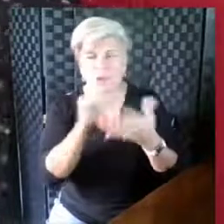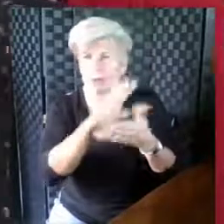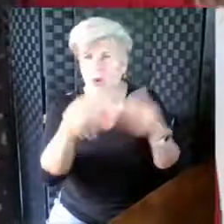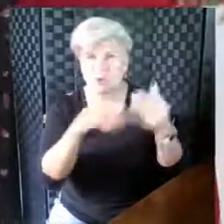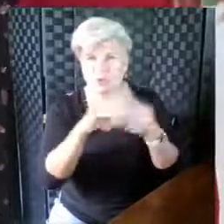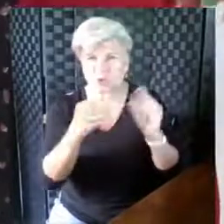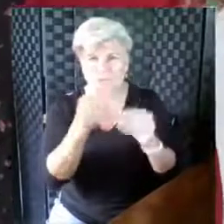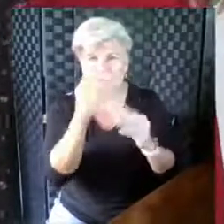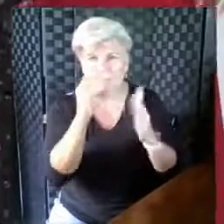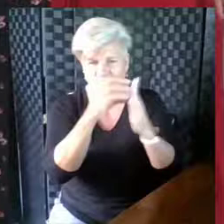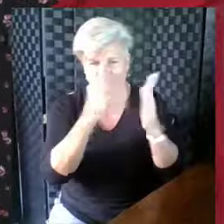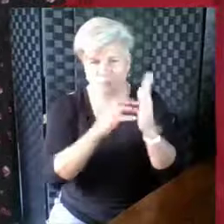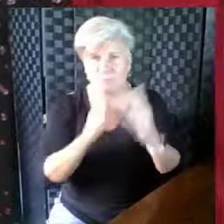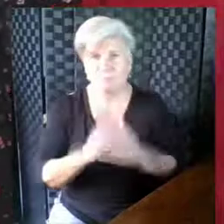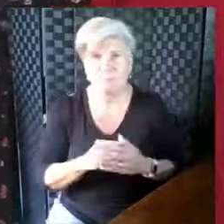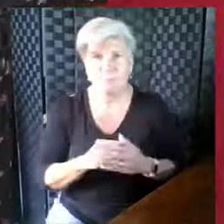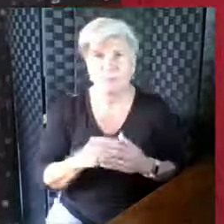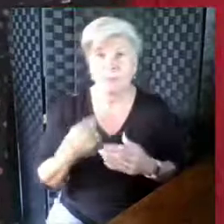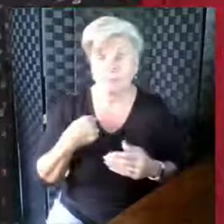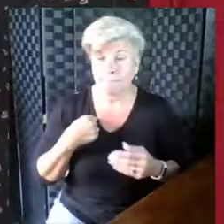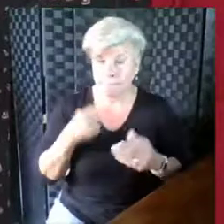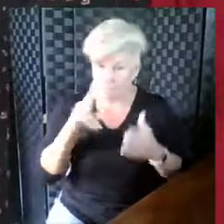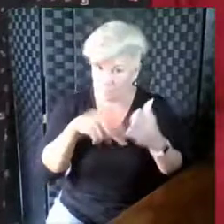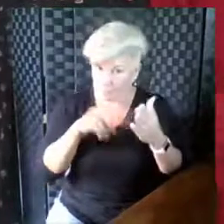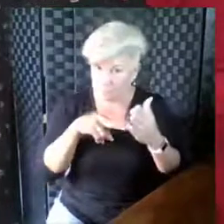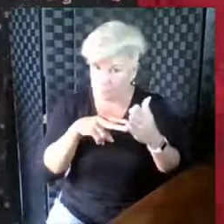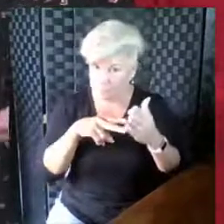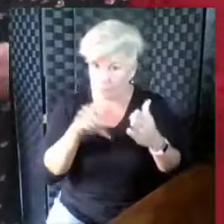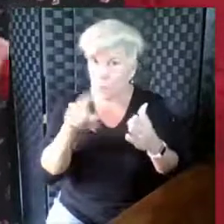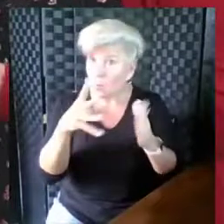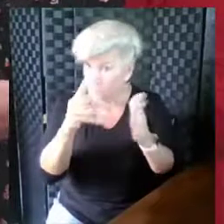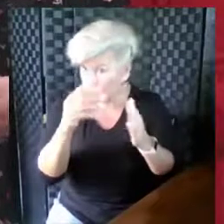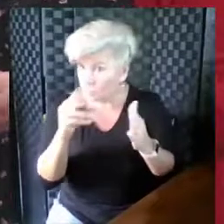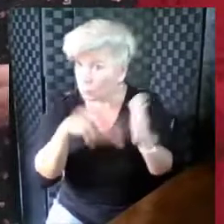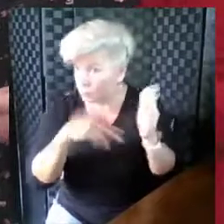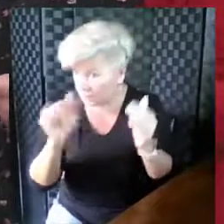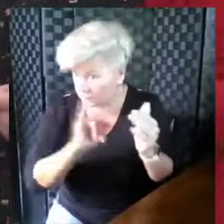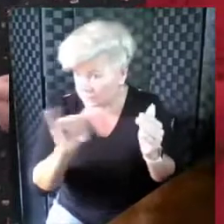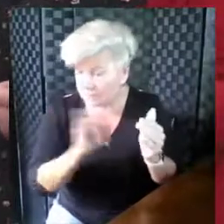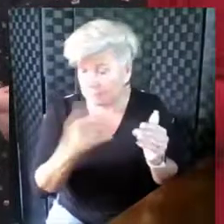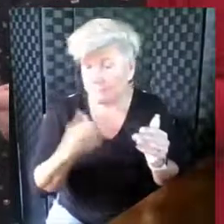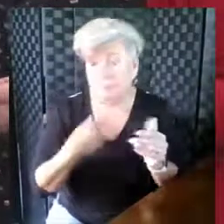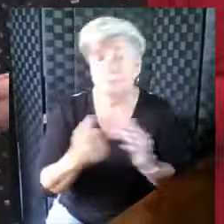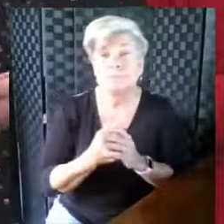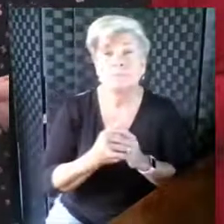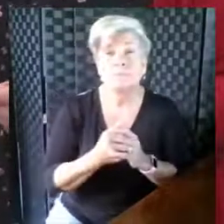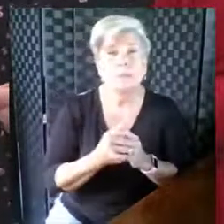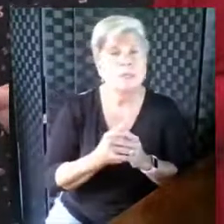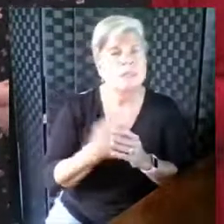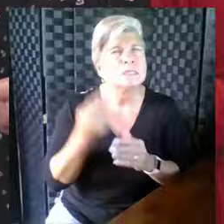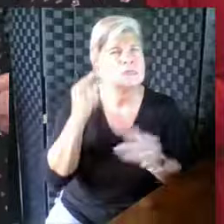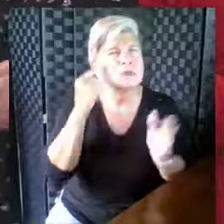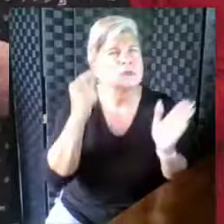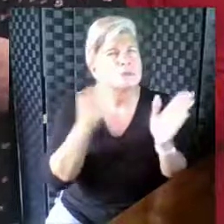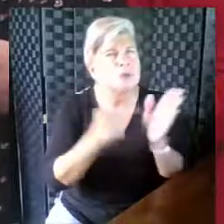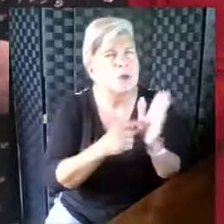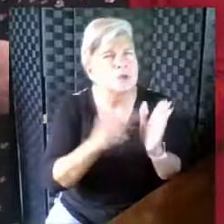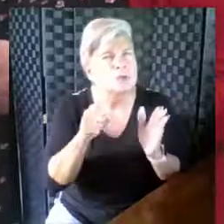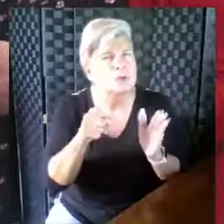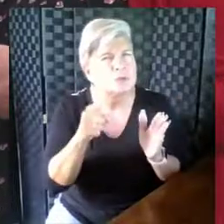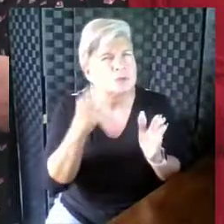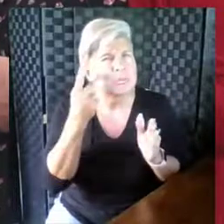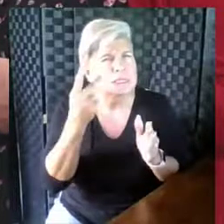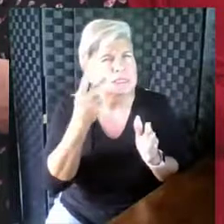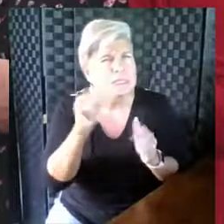passage. While I'm reading this passage, and I want you to follow along, you can read with me. See if you notice, if you can hear